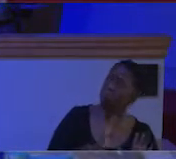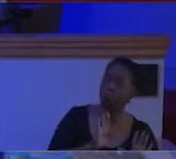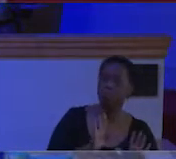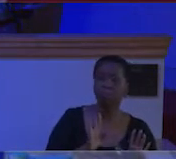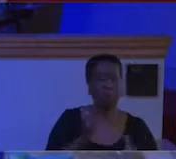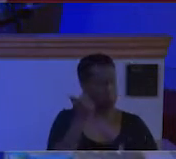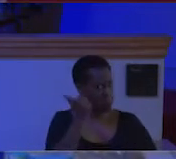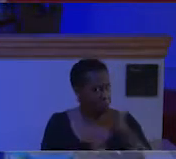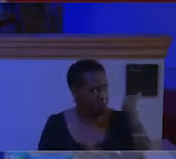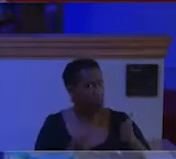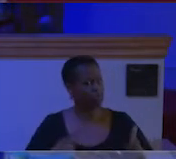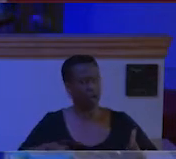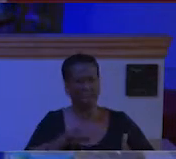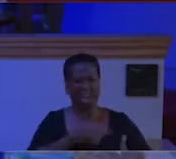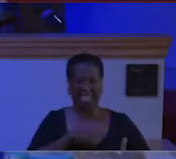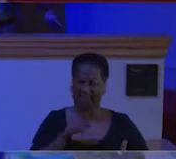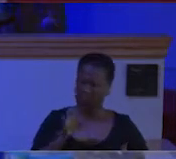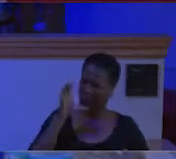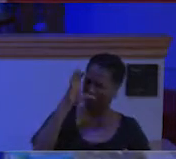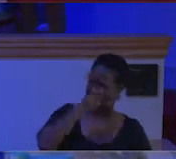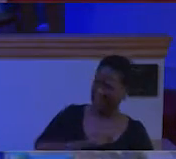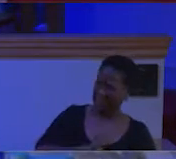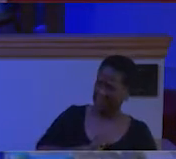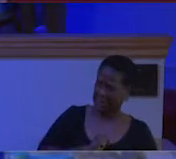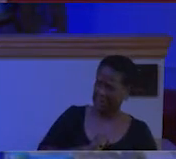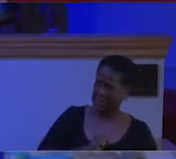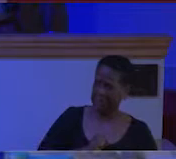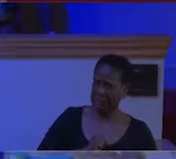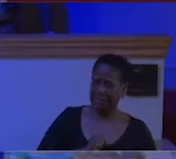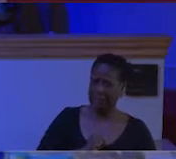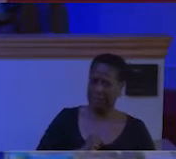of us would miss the bitter herbs.